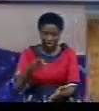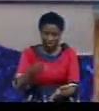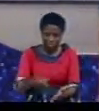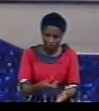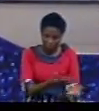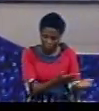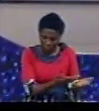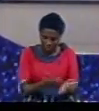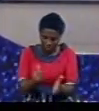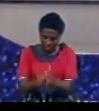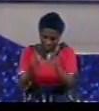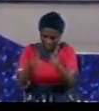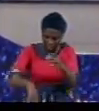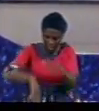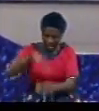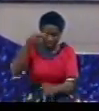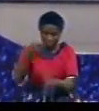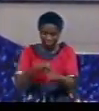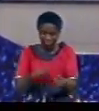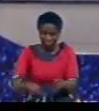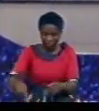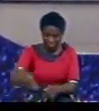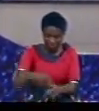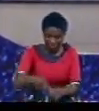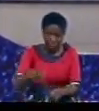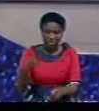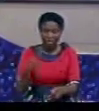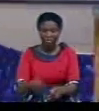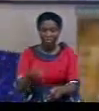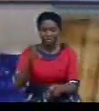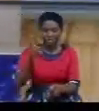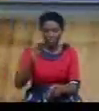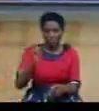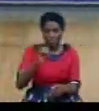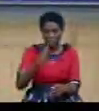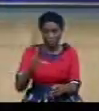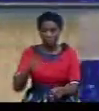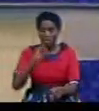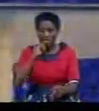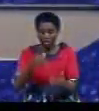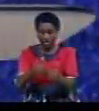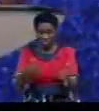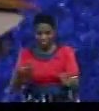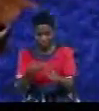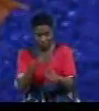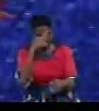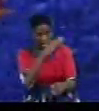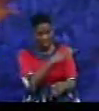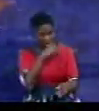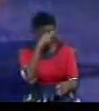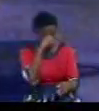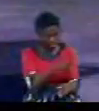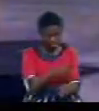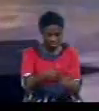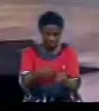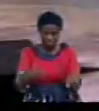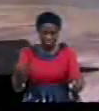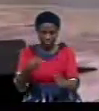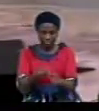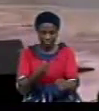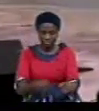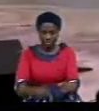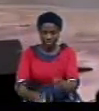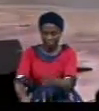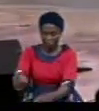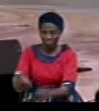well is separated from him he is separated from the well then he is saved think about seeing